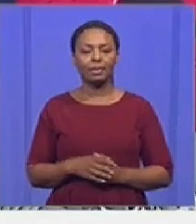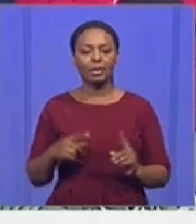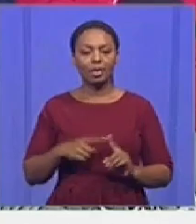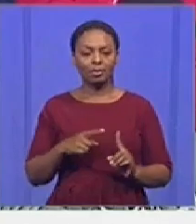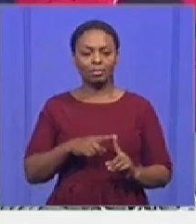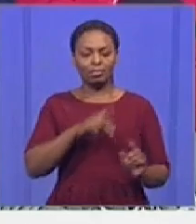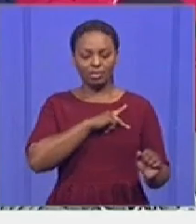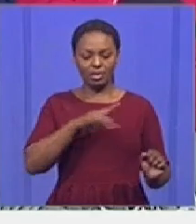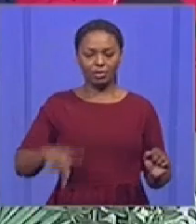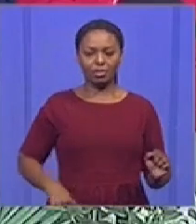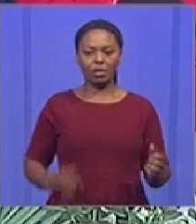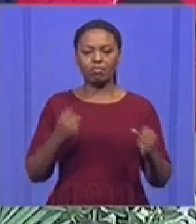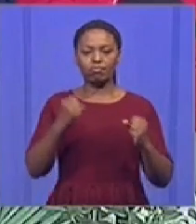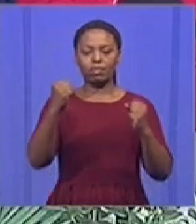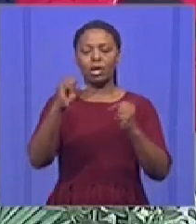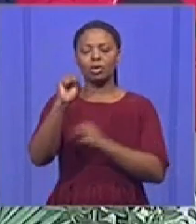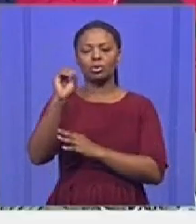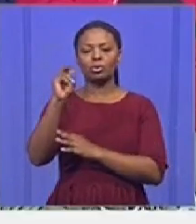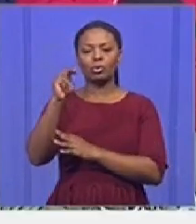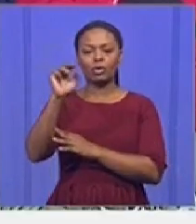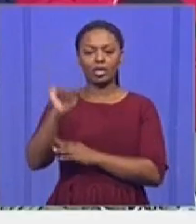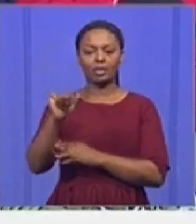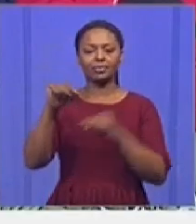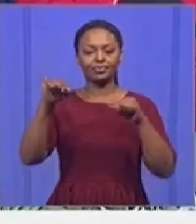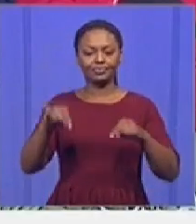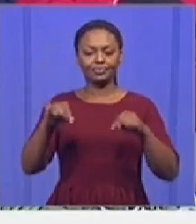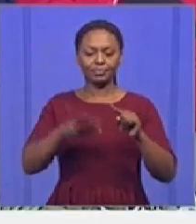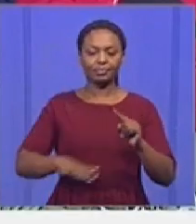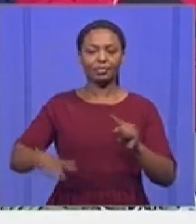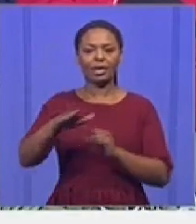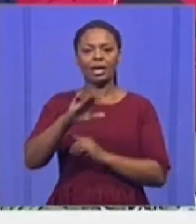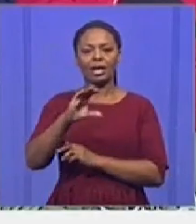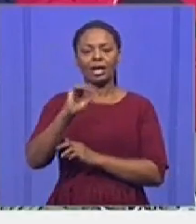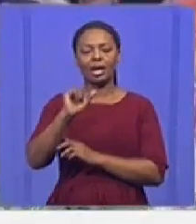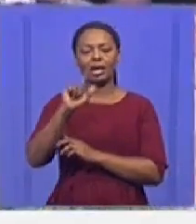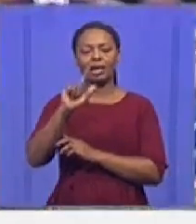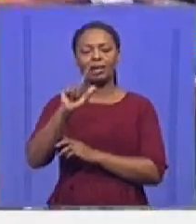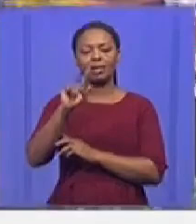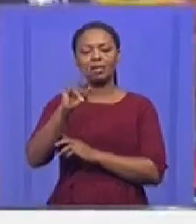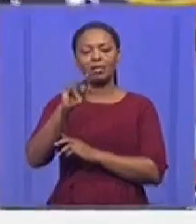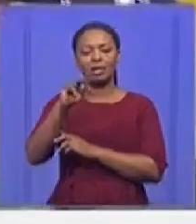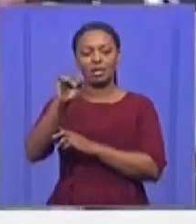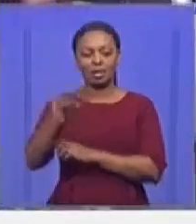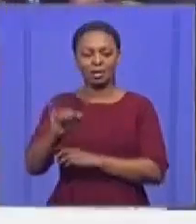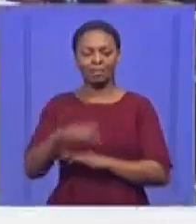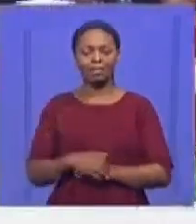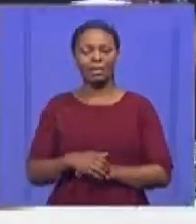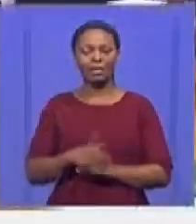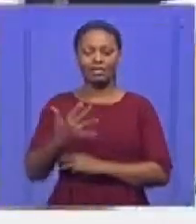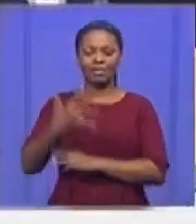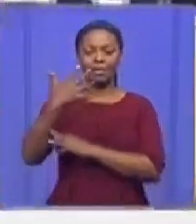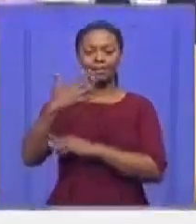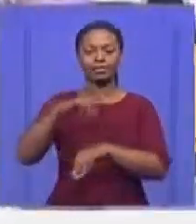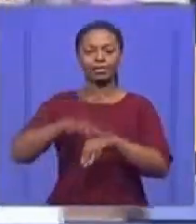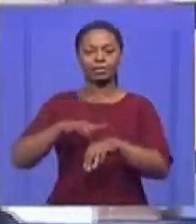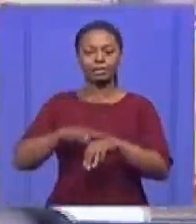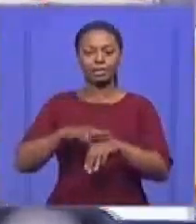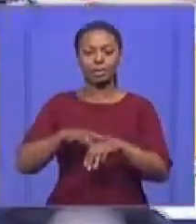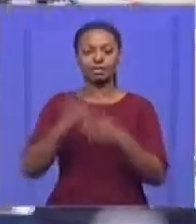Tonakgolo o tseetse puo ya gagwe le baagi ba porofense kwa Calvinia kwa Khantam. Se ke puo ya botlhano fa Solo a sale